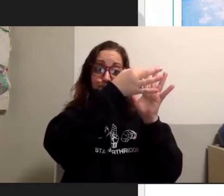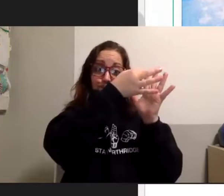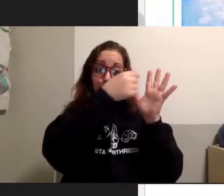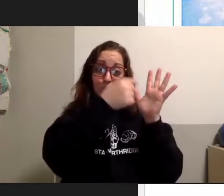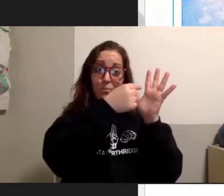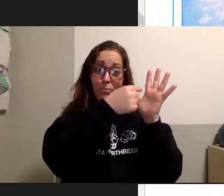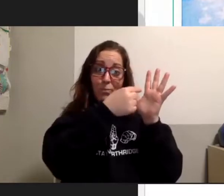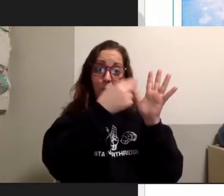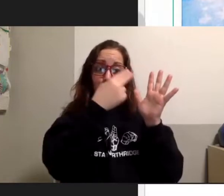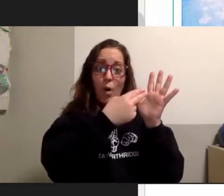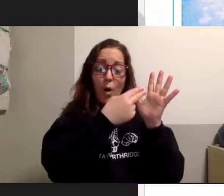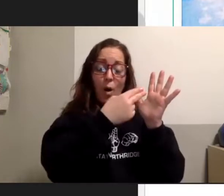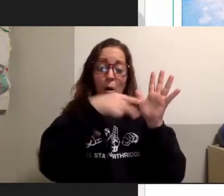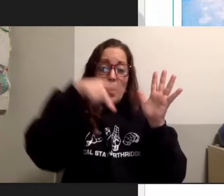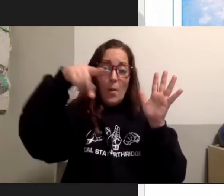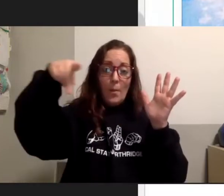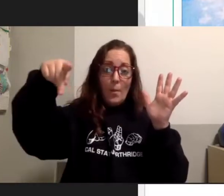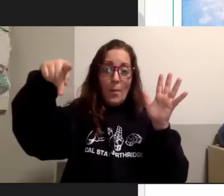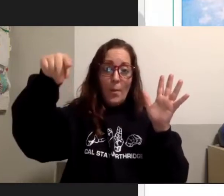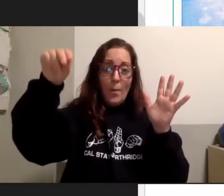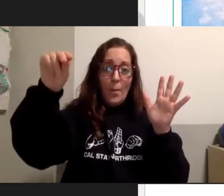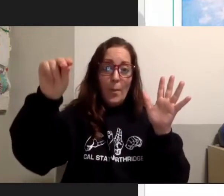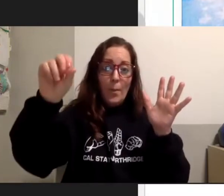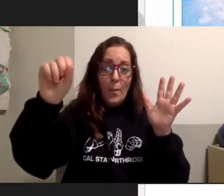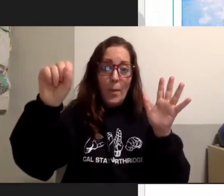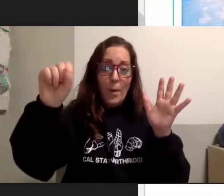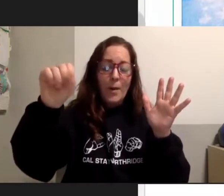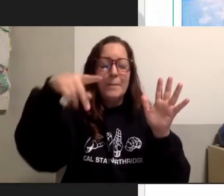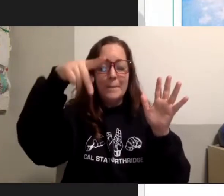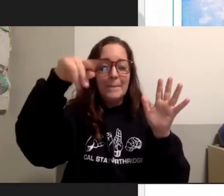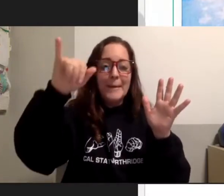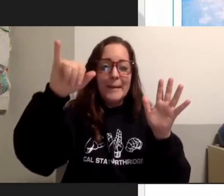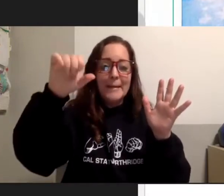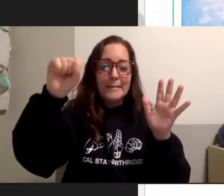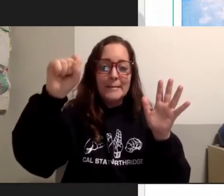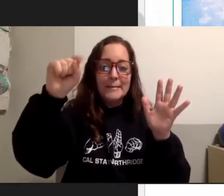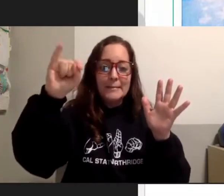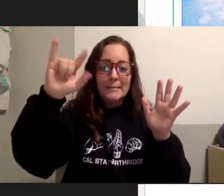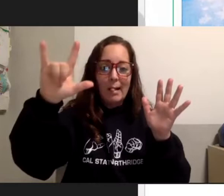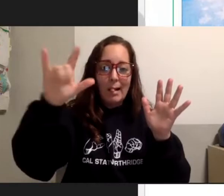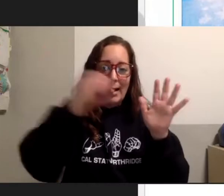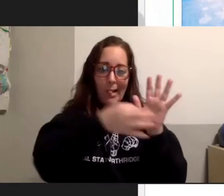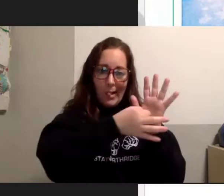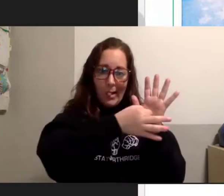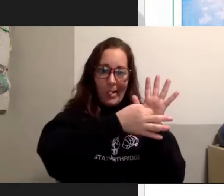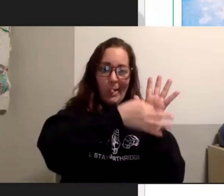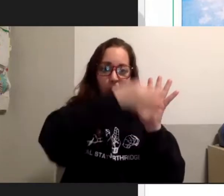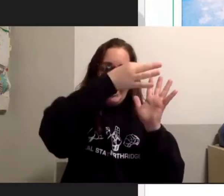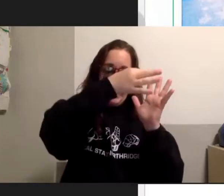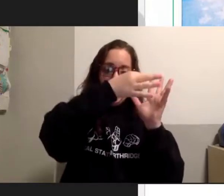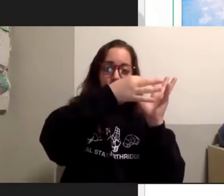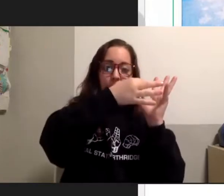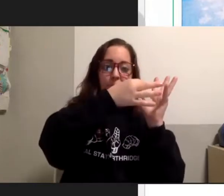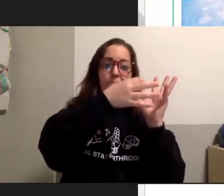that middle part that sticks up, that is called the pistil.